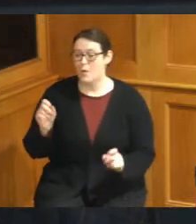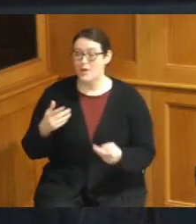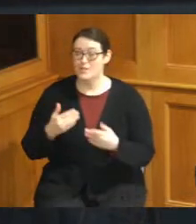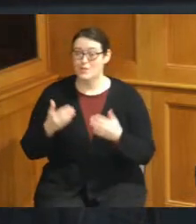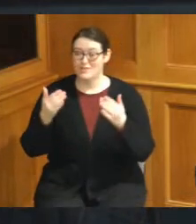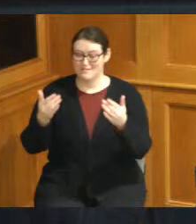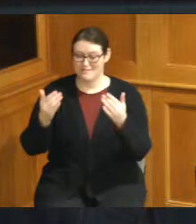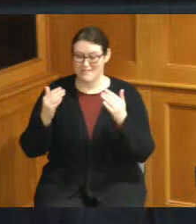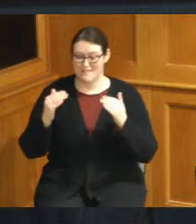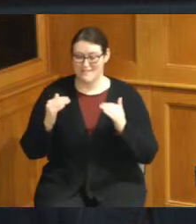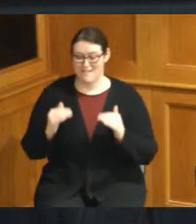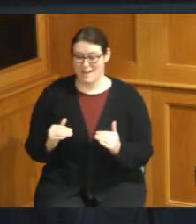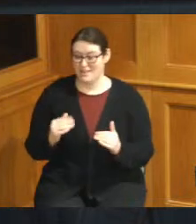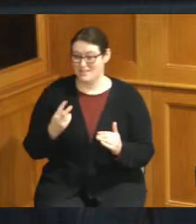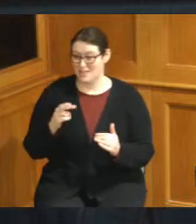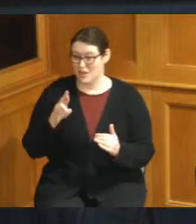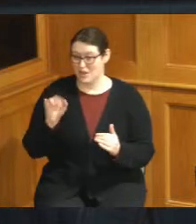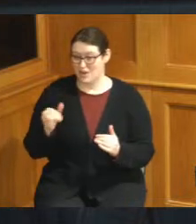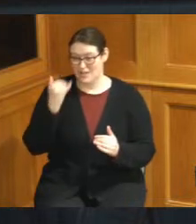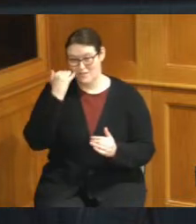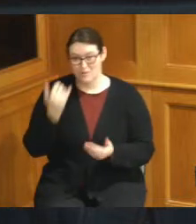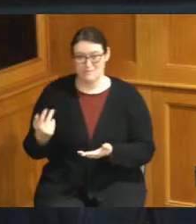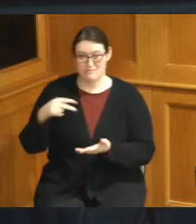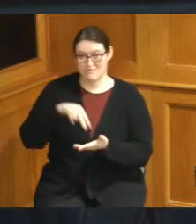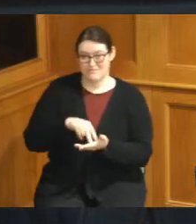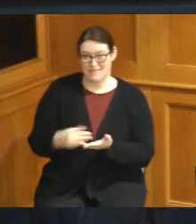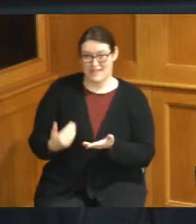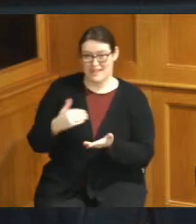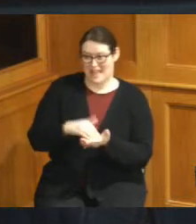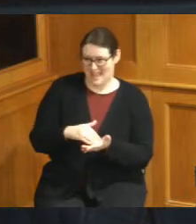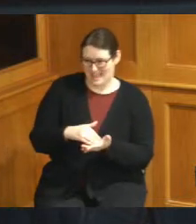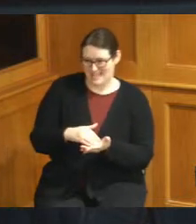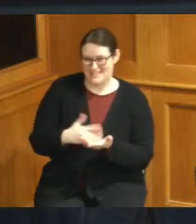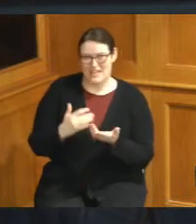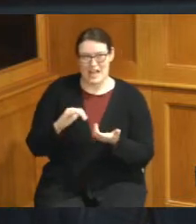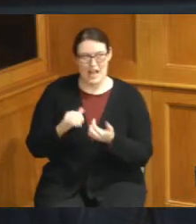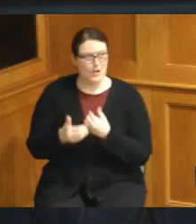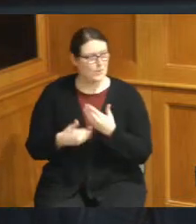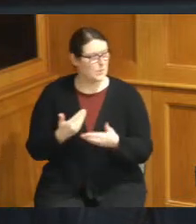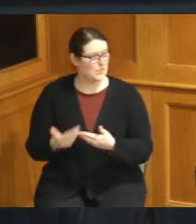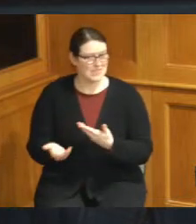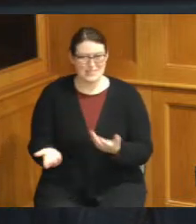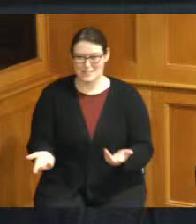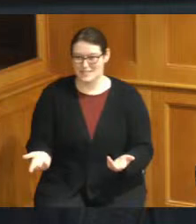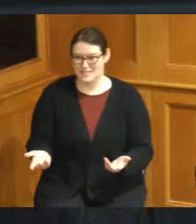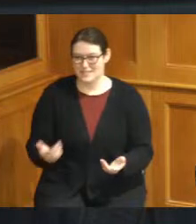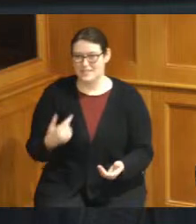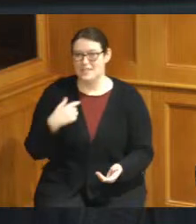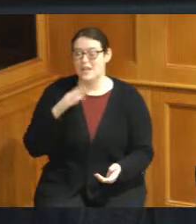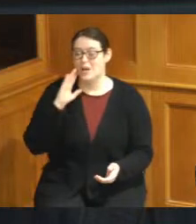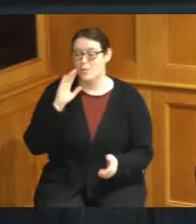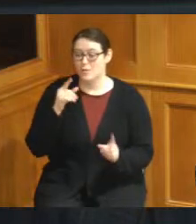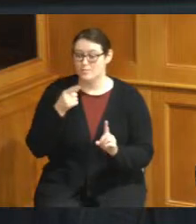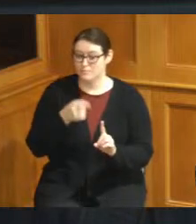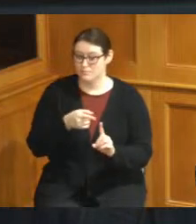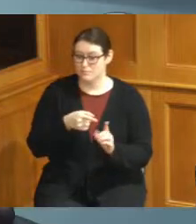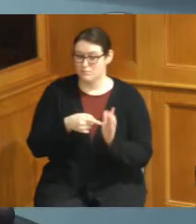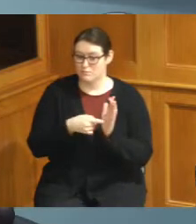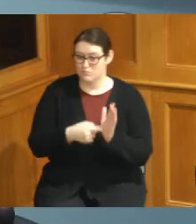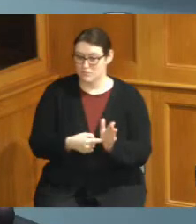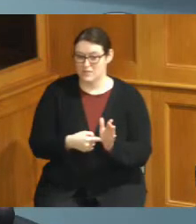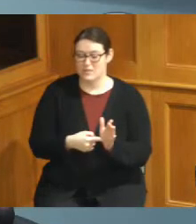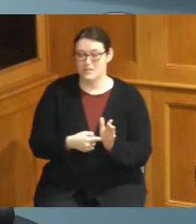next order of business, Harry, if you would step back up and let us know how to proceed. Yes, I will point out that Givaudan